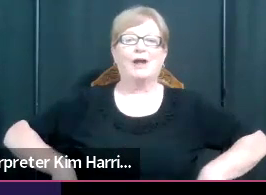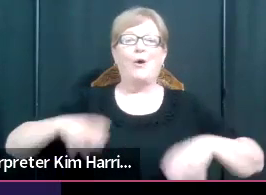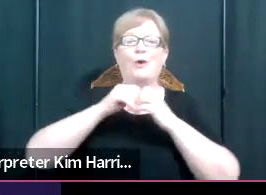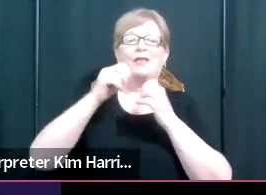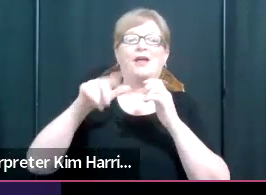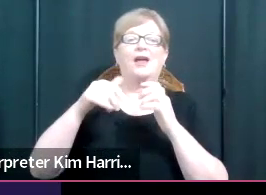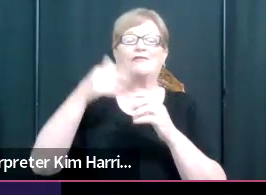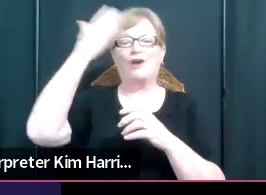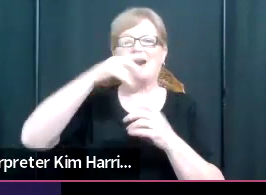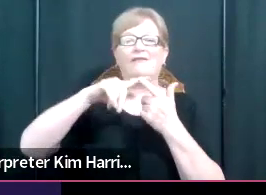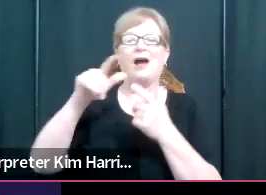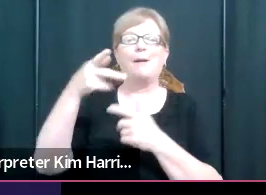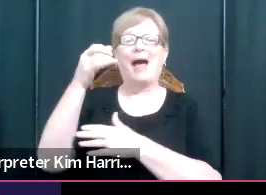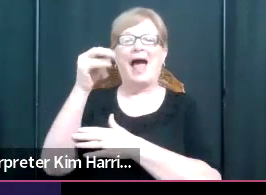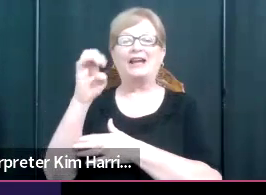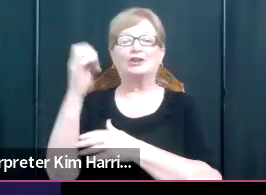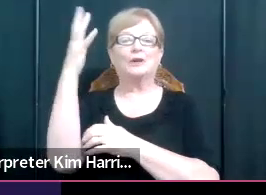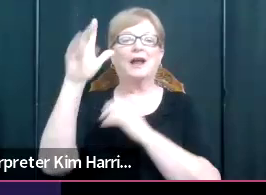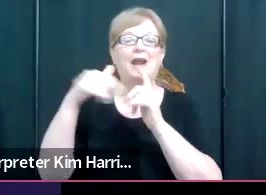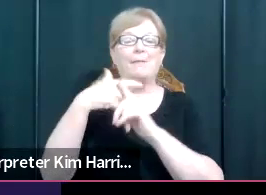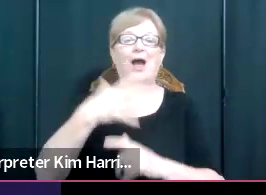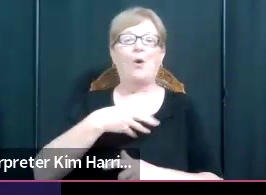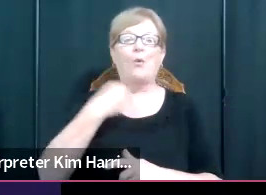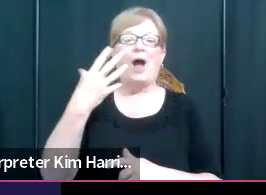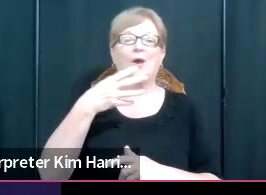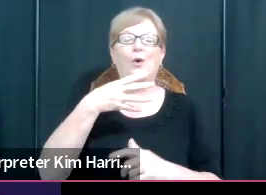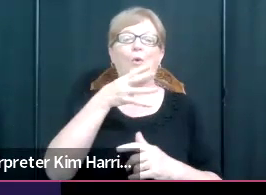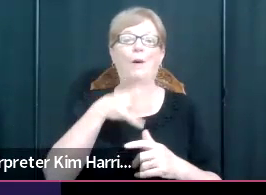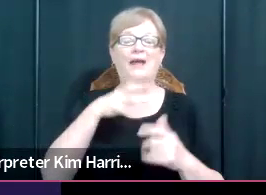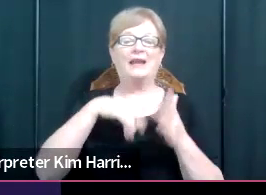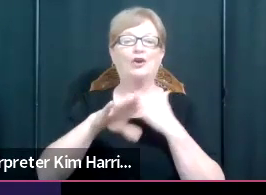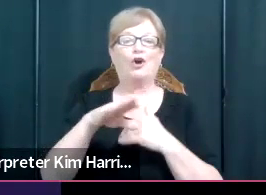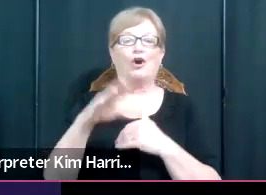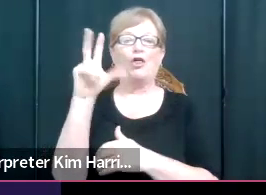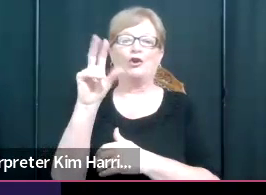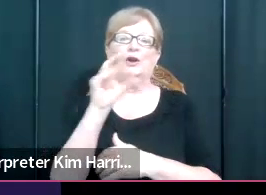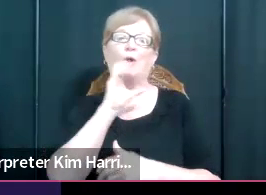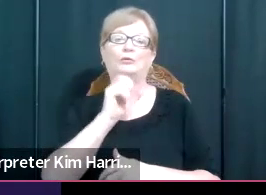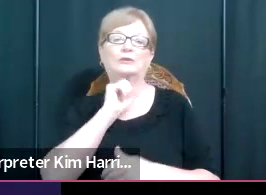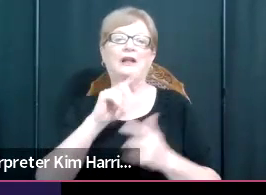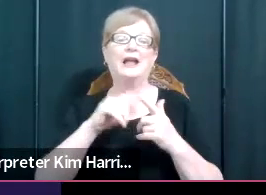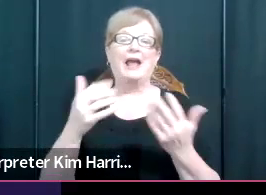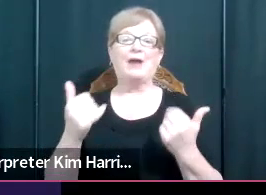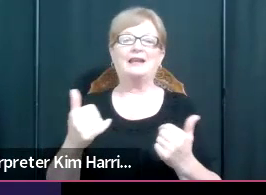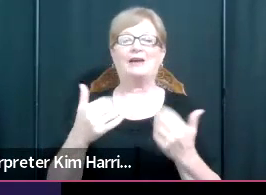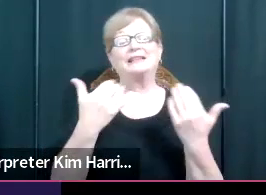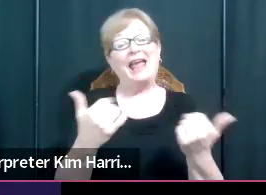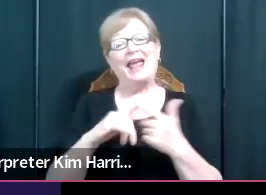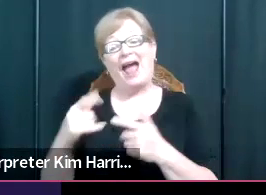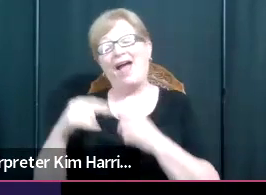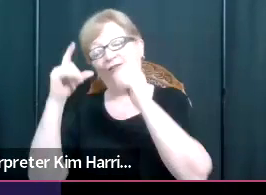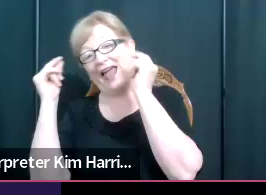brown hair. I am a white woman in her 30s. And today for this meeting, I'm wearing glasses and a tie-dye t-shirt.